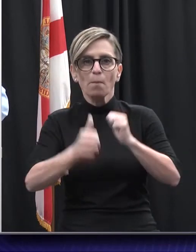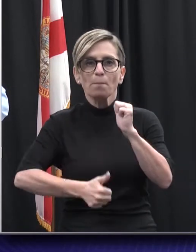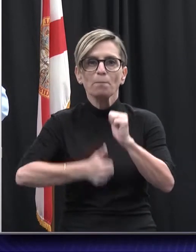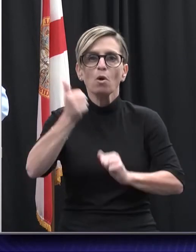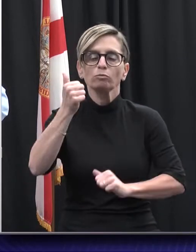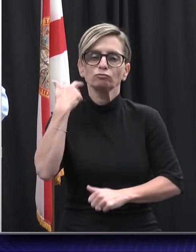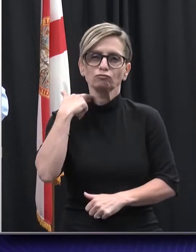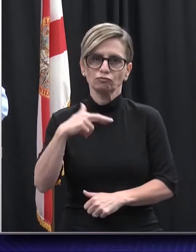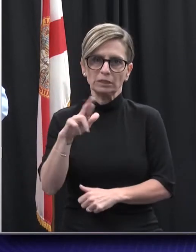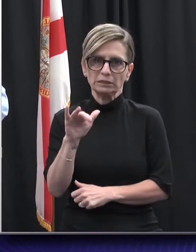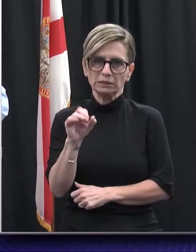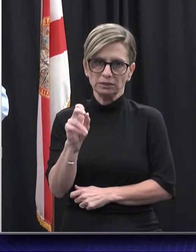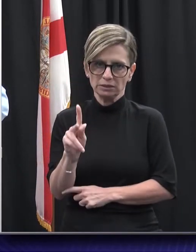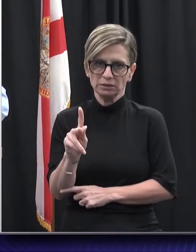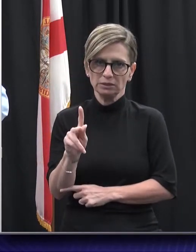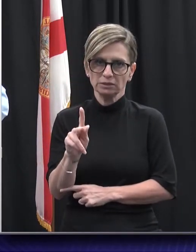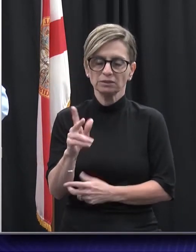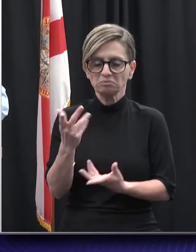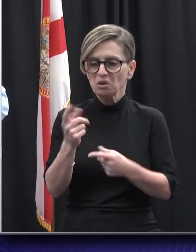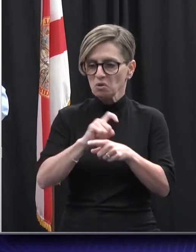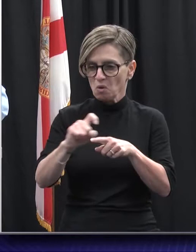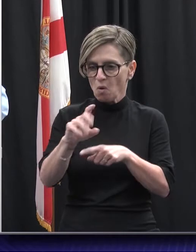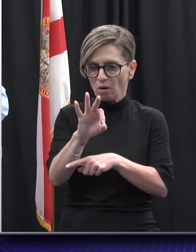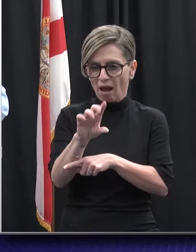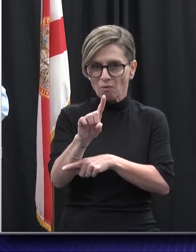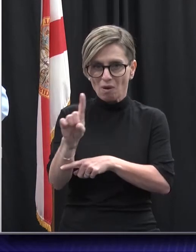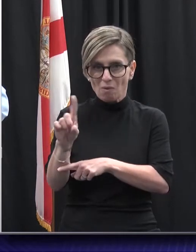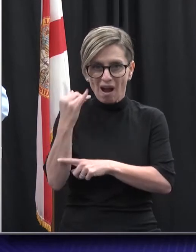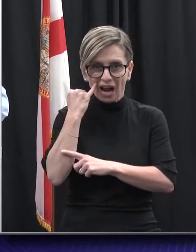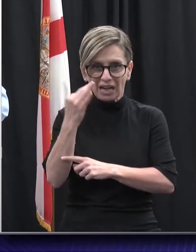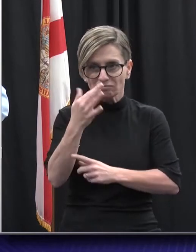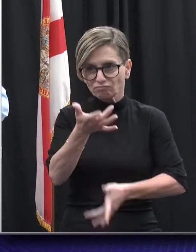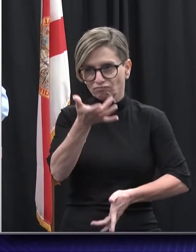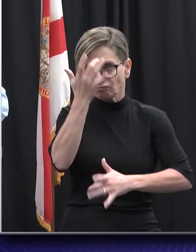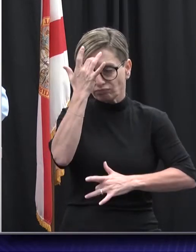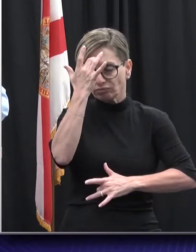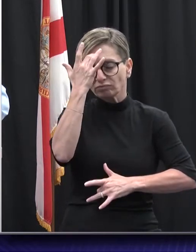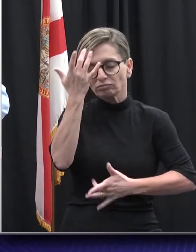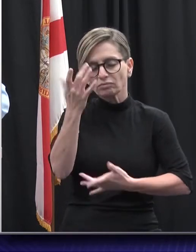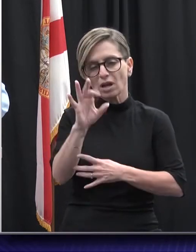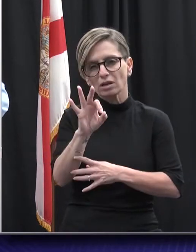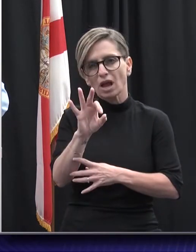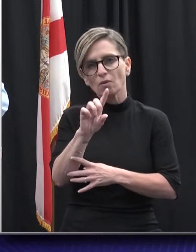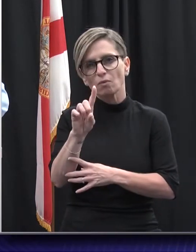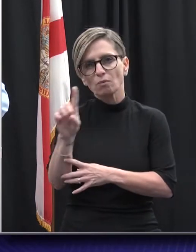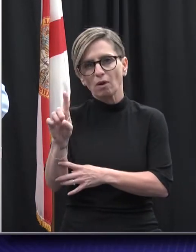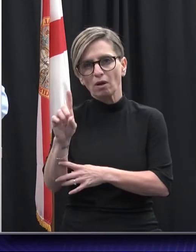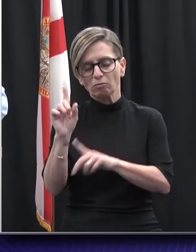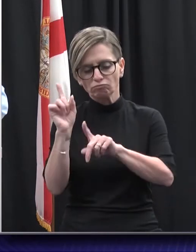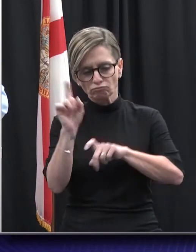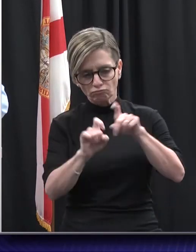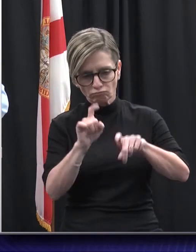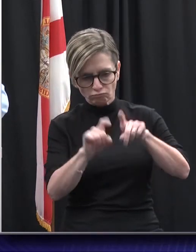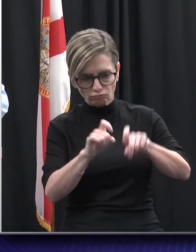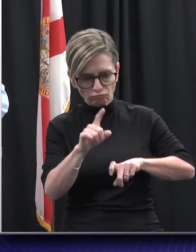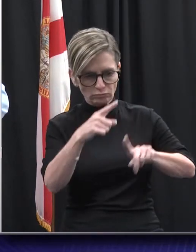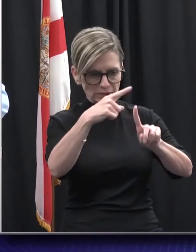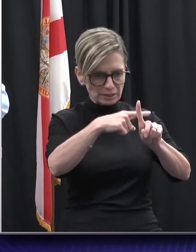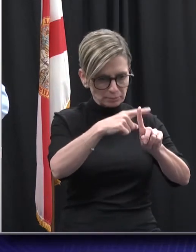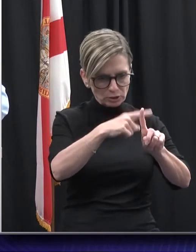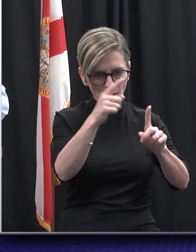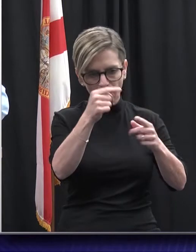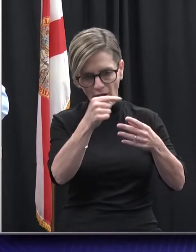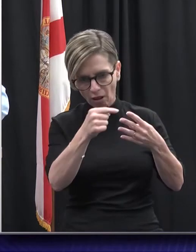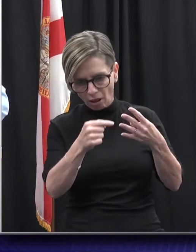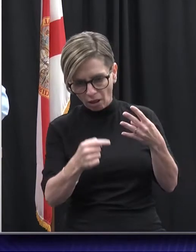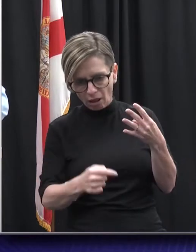feel really sick, and they will ask you questions about your temperature and some of the other symptoms that we've been focusing on,